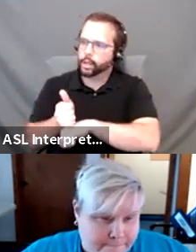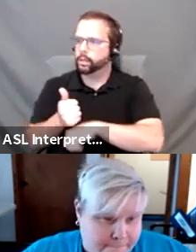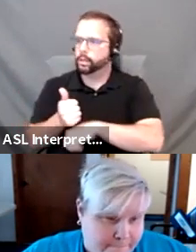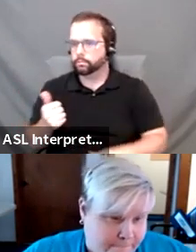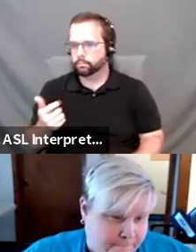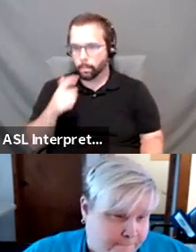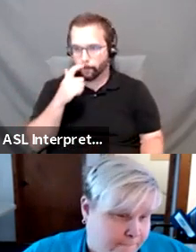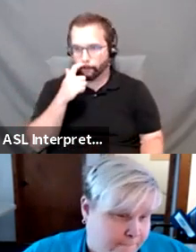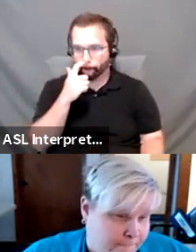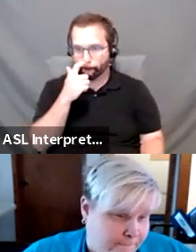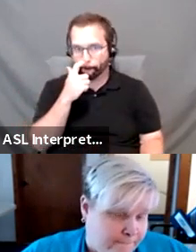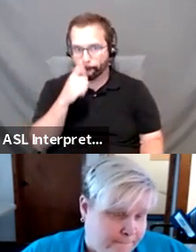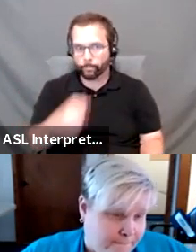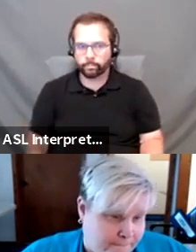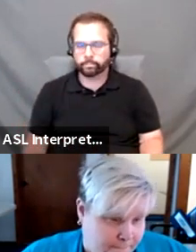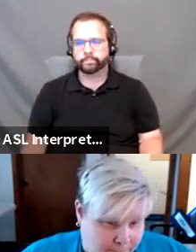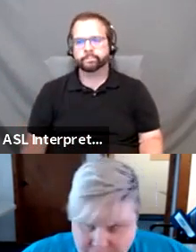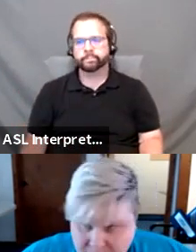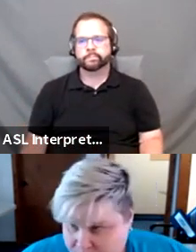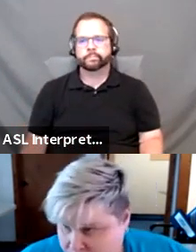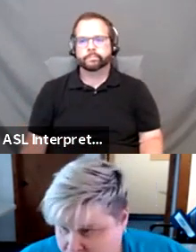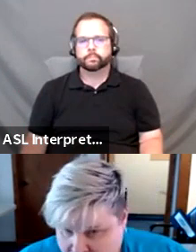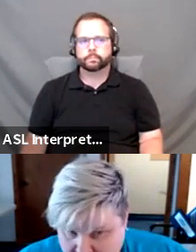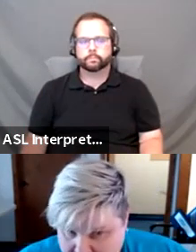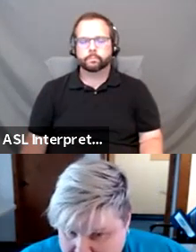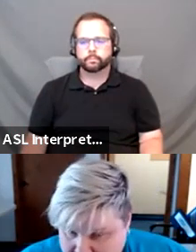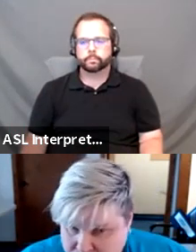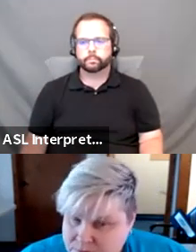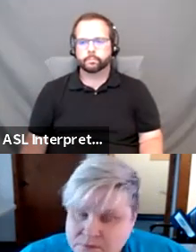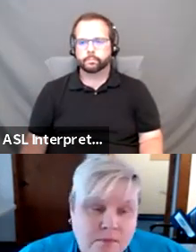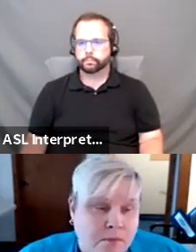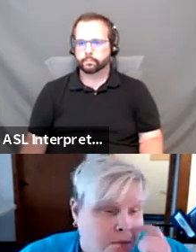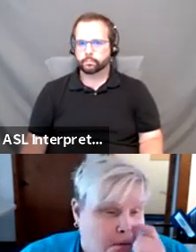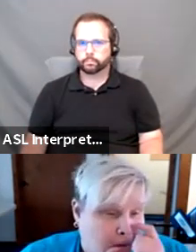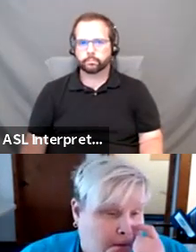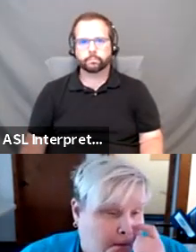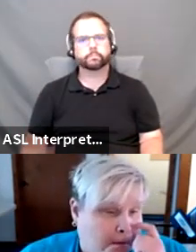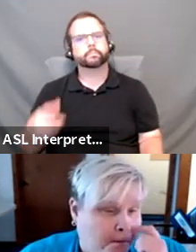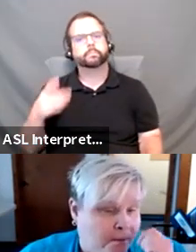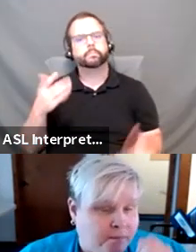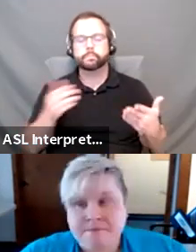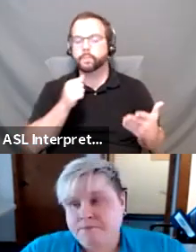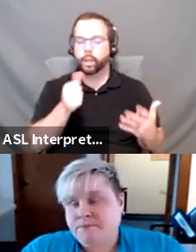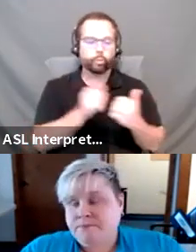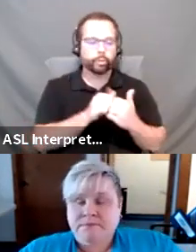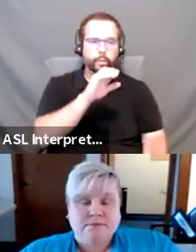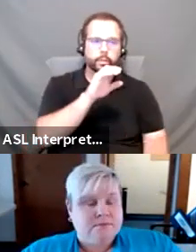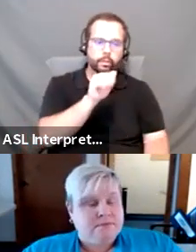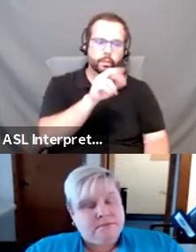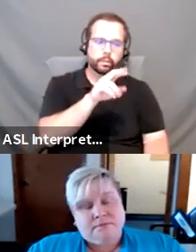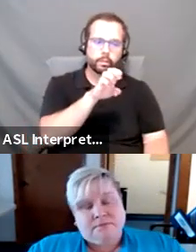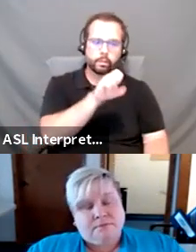Have any tips for that? I know we've seen it, maybe not with the CARES Act, but I know that we've seen it sometimes in